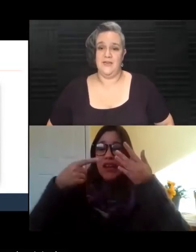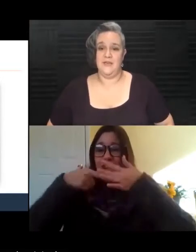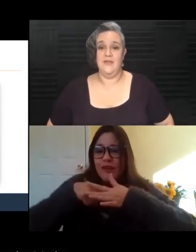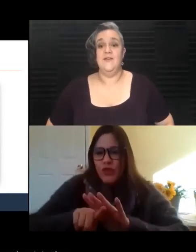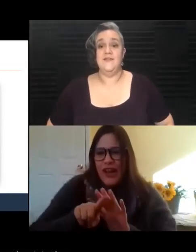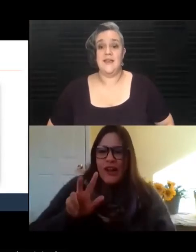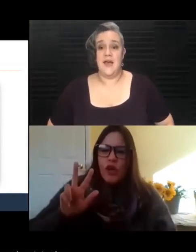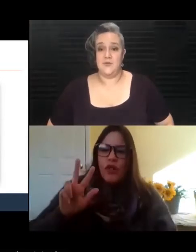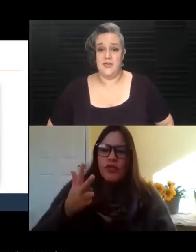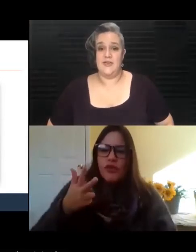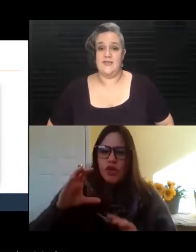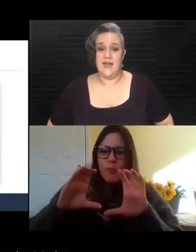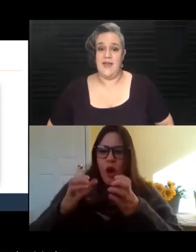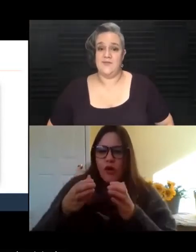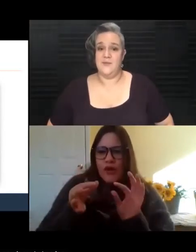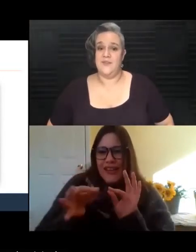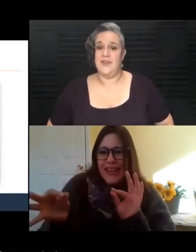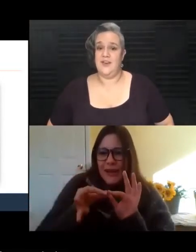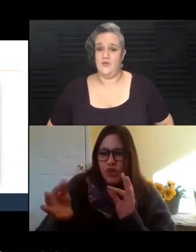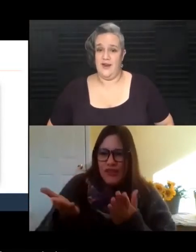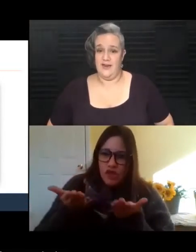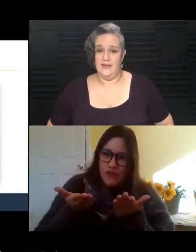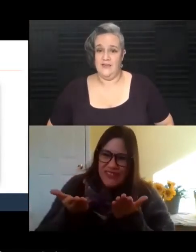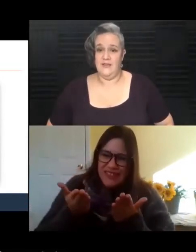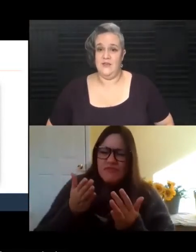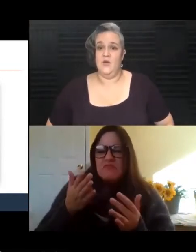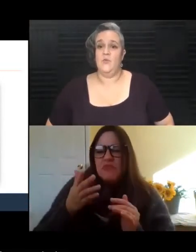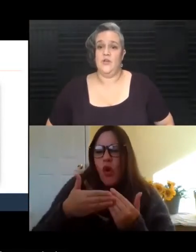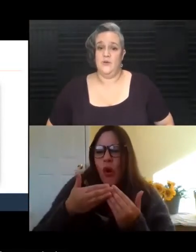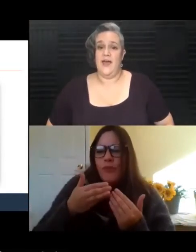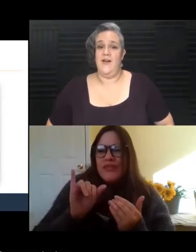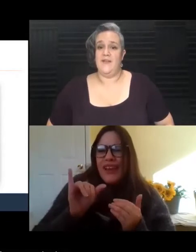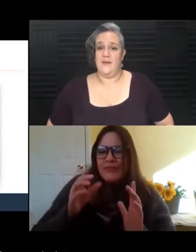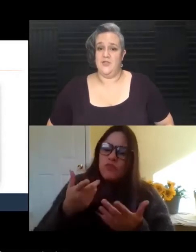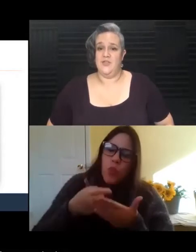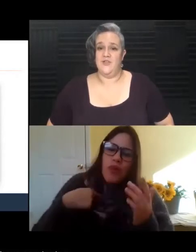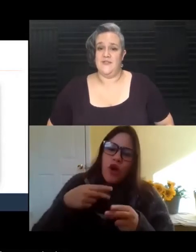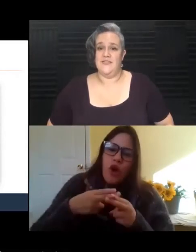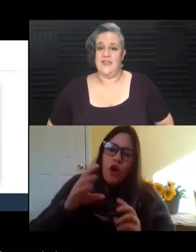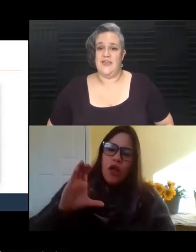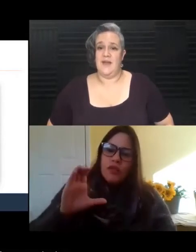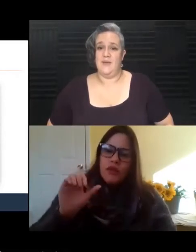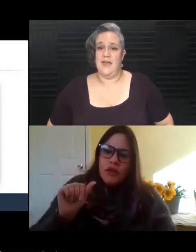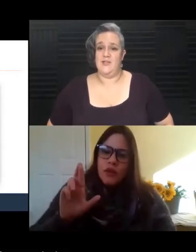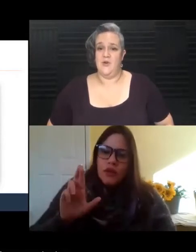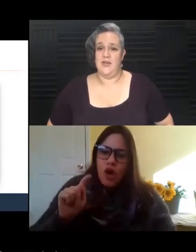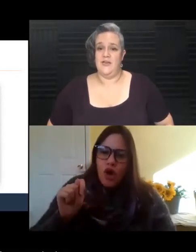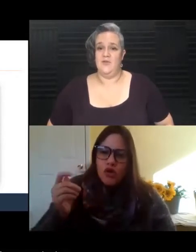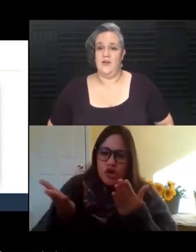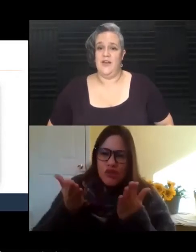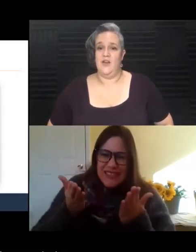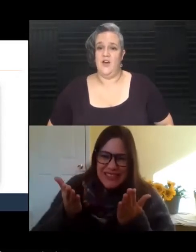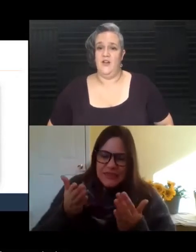meeting. The second option is to have something integrated where you would have captioning services like an API